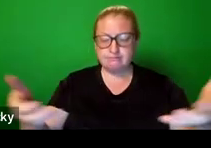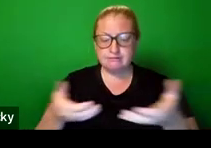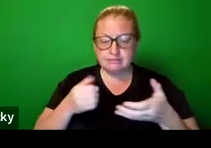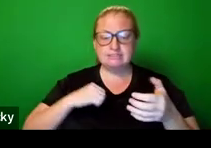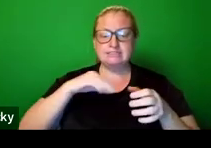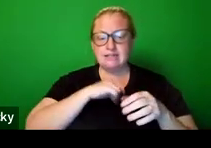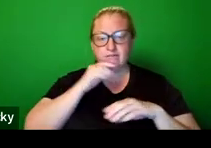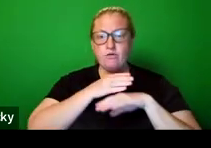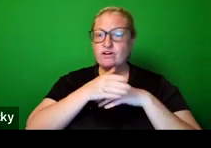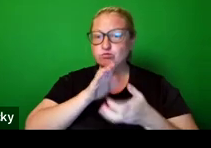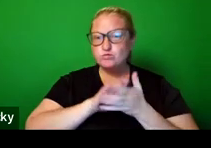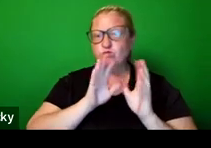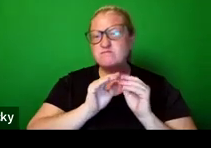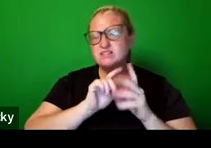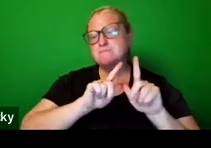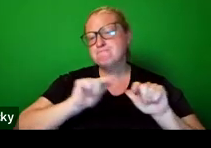meetings and things like that.